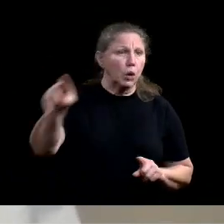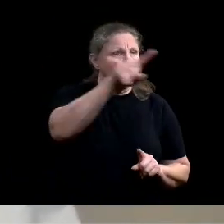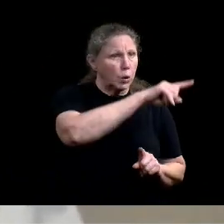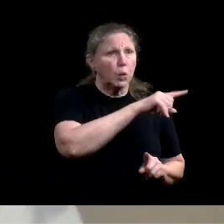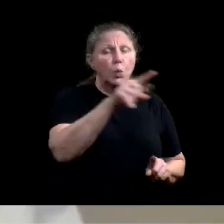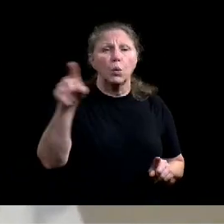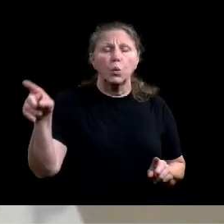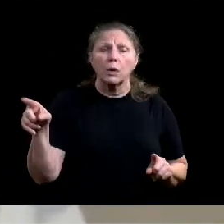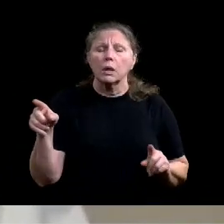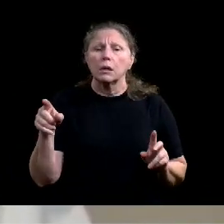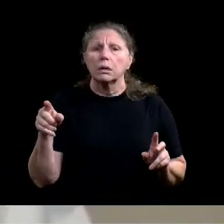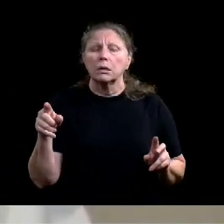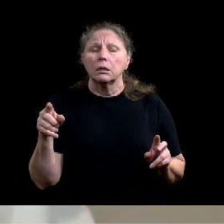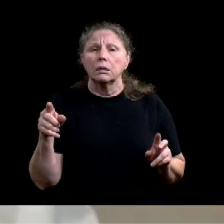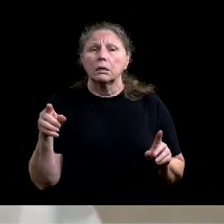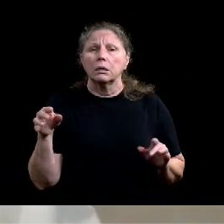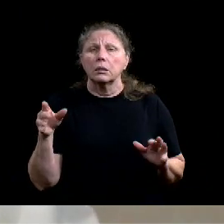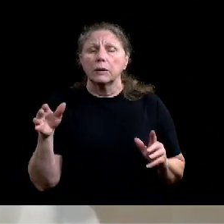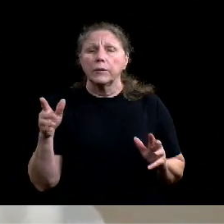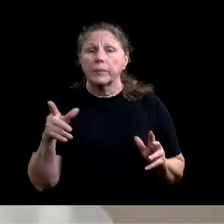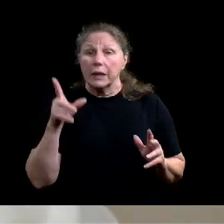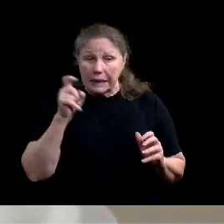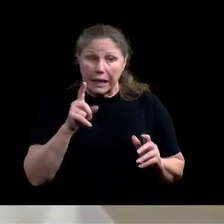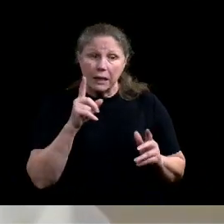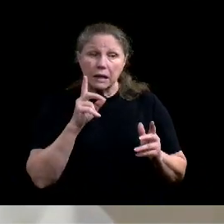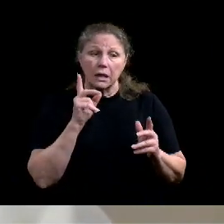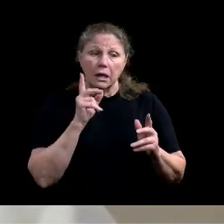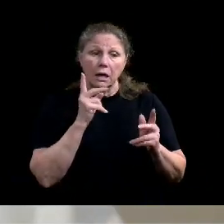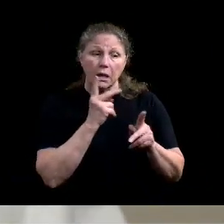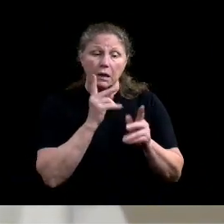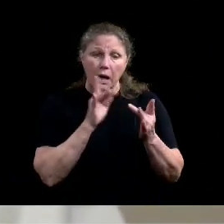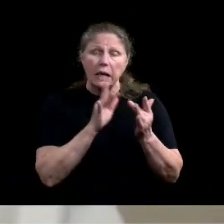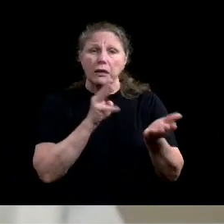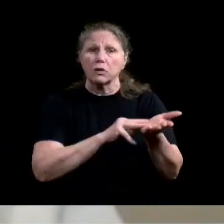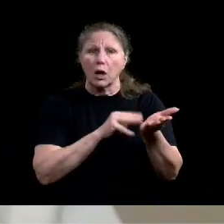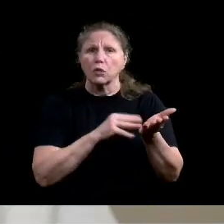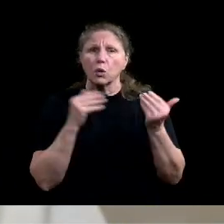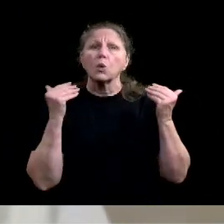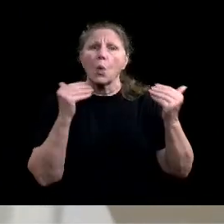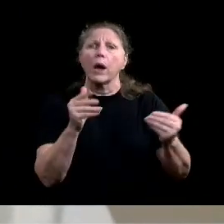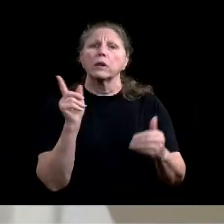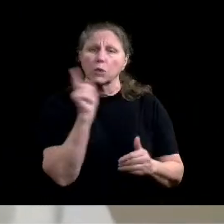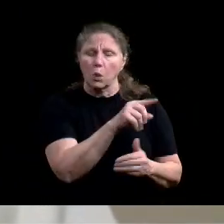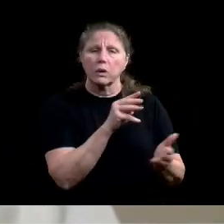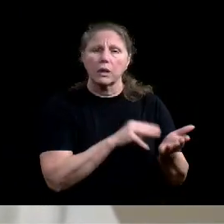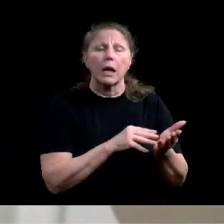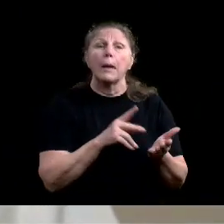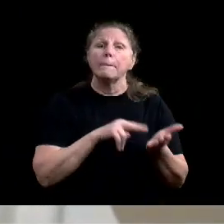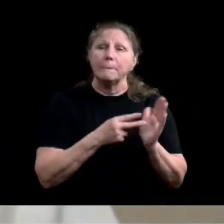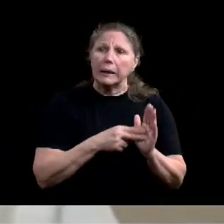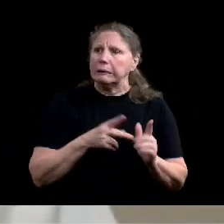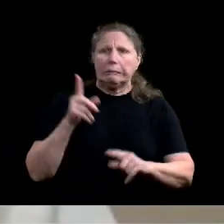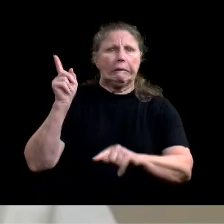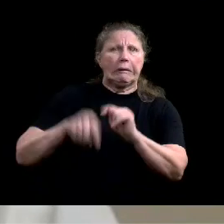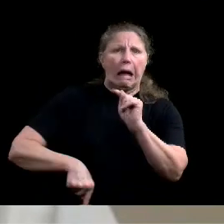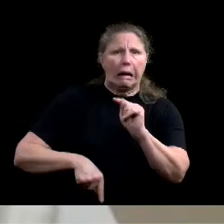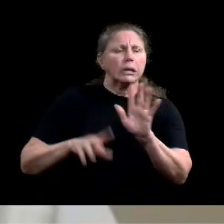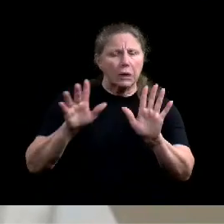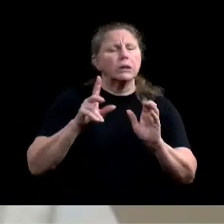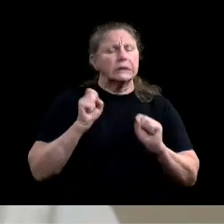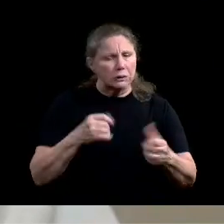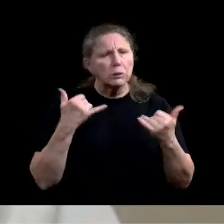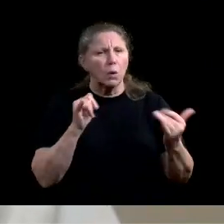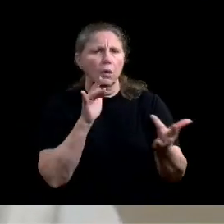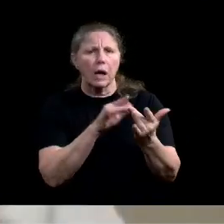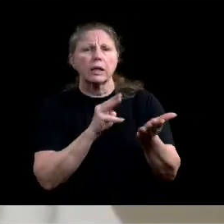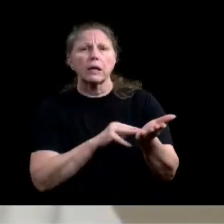cared for. We're not in any way turning those away. We're just accommodating their needs